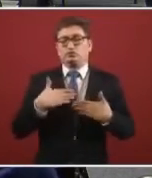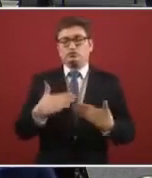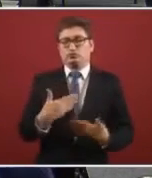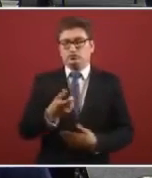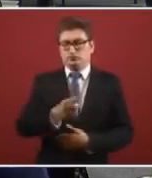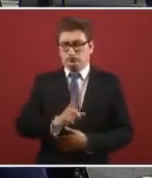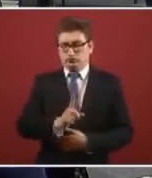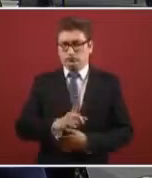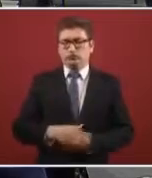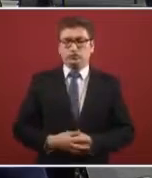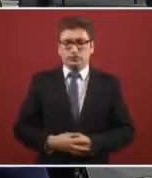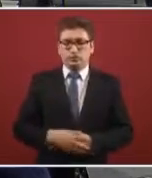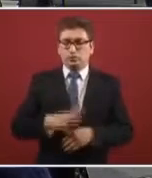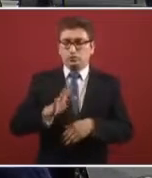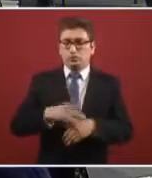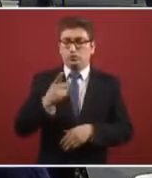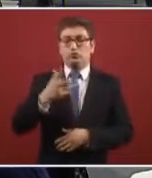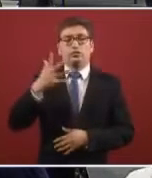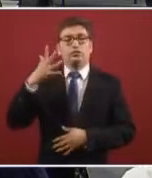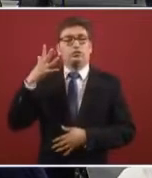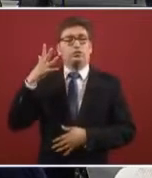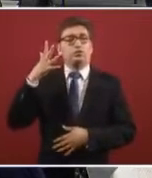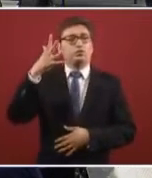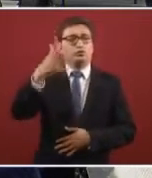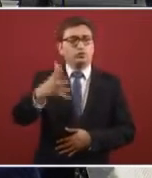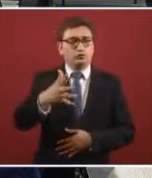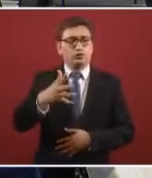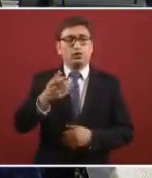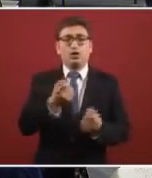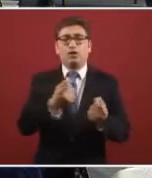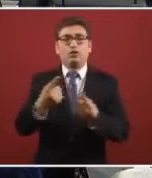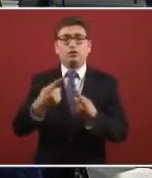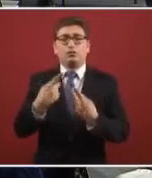Okay, this is interesting.